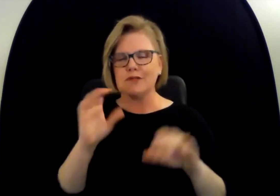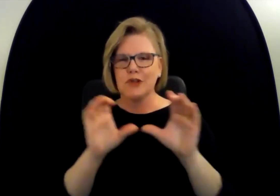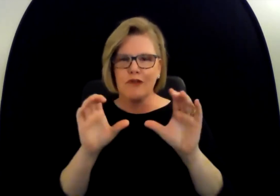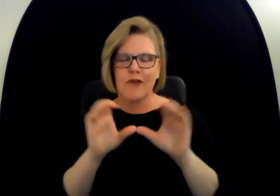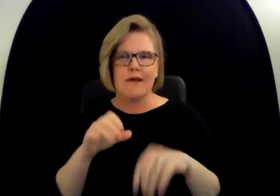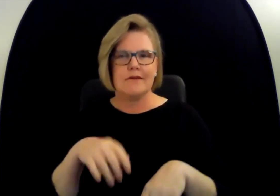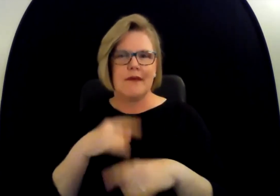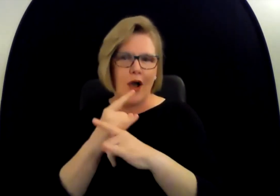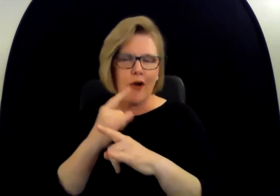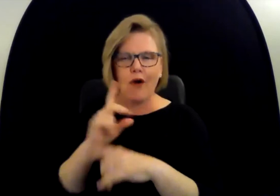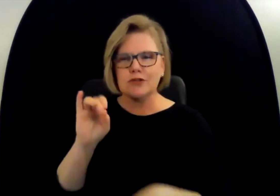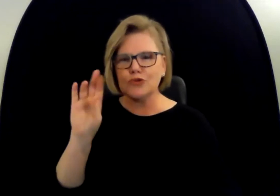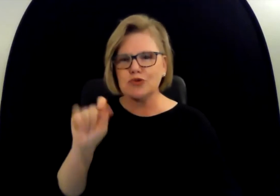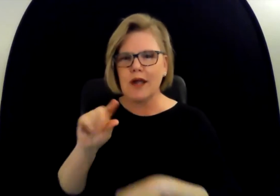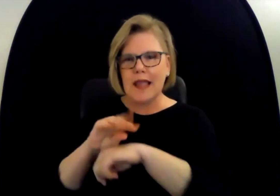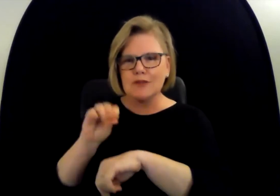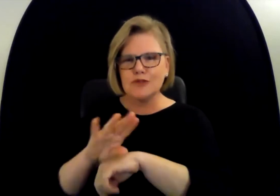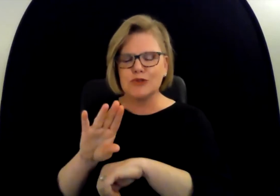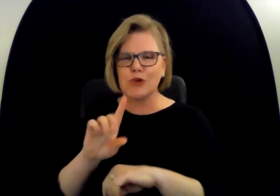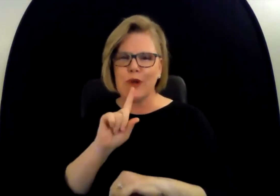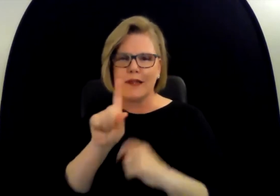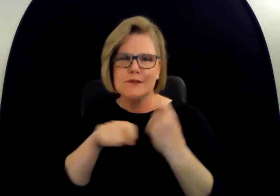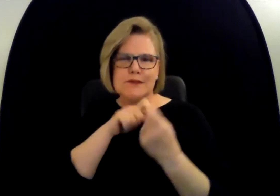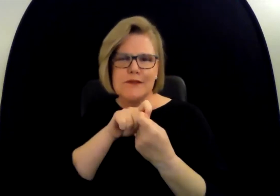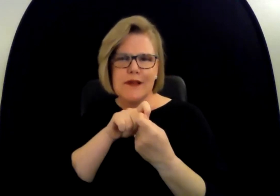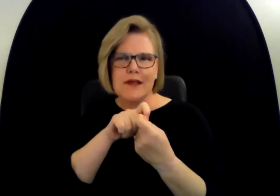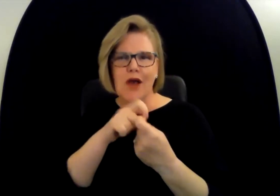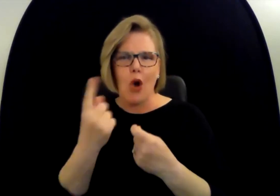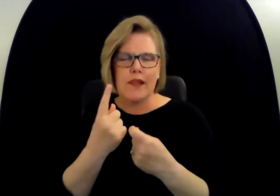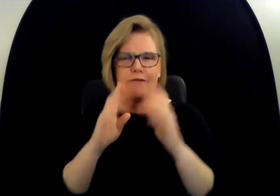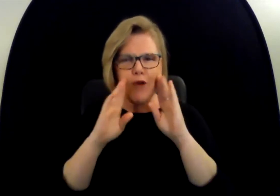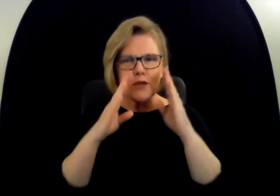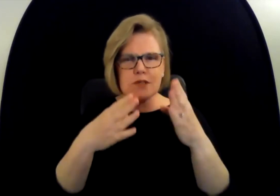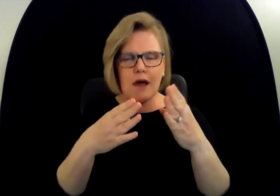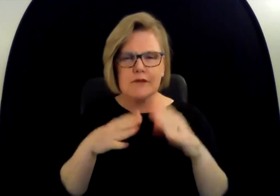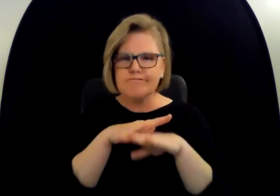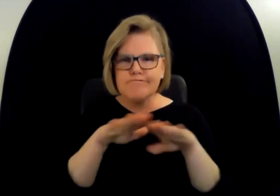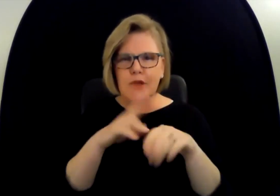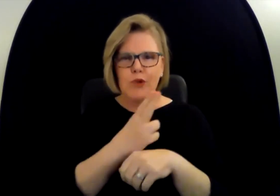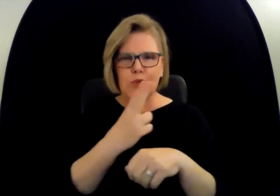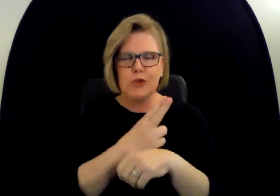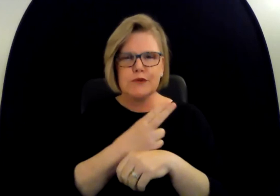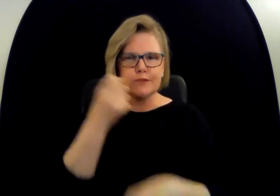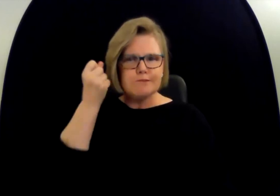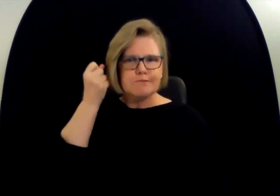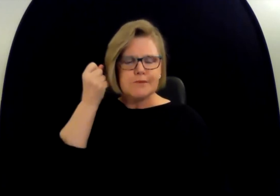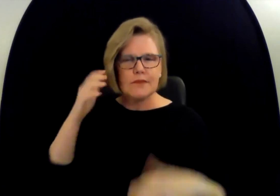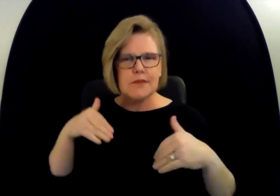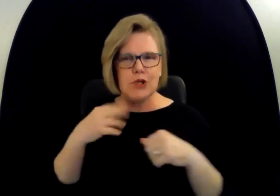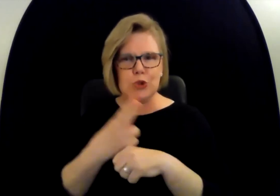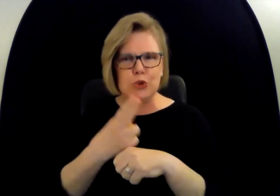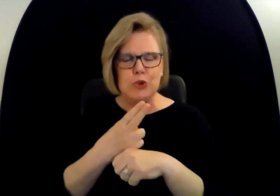drug counselor as being primarily abstinence-based, focused treatment and recovery. What we